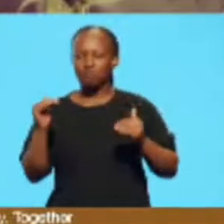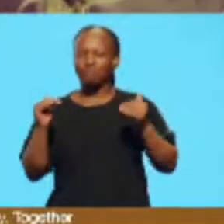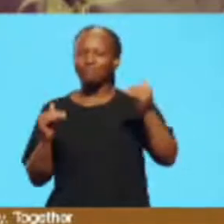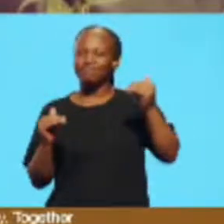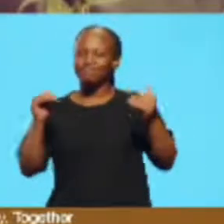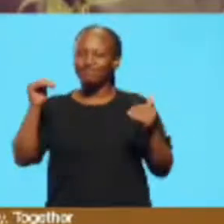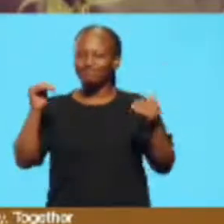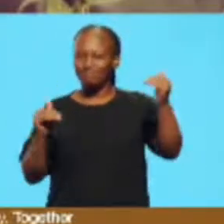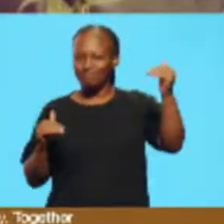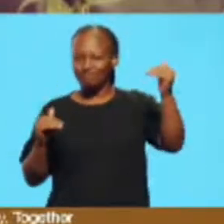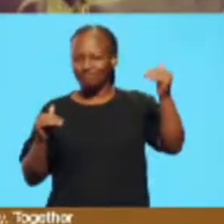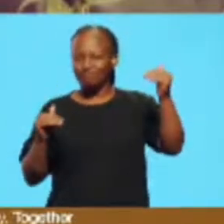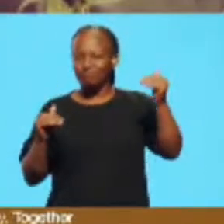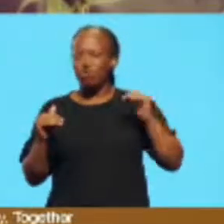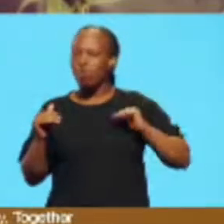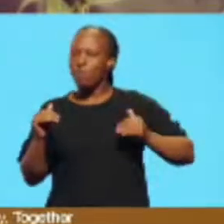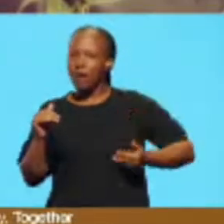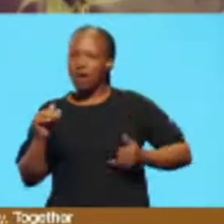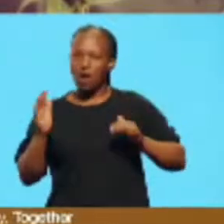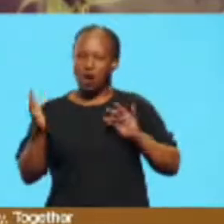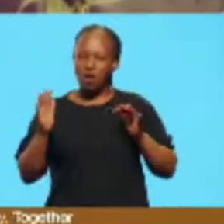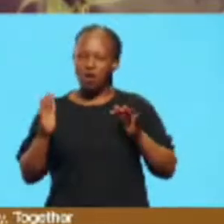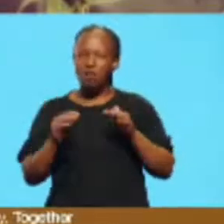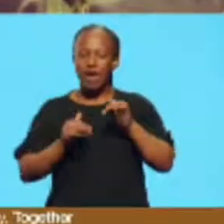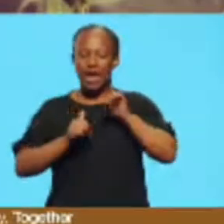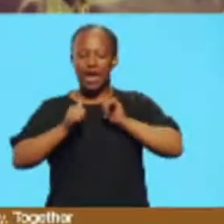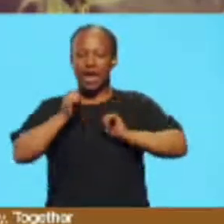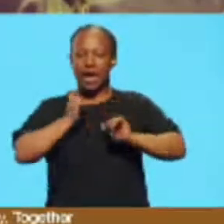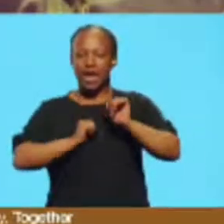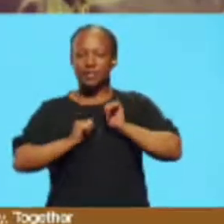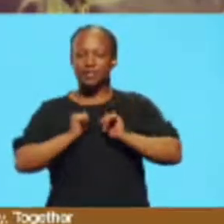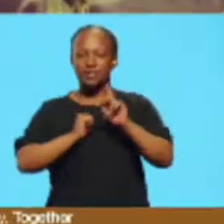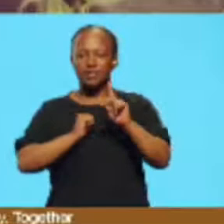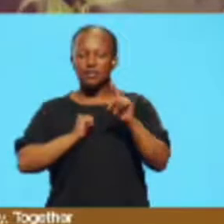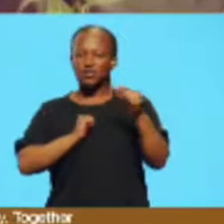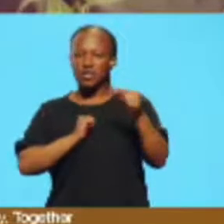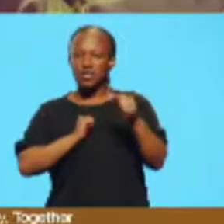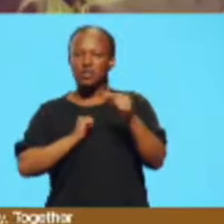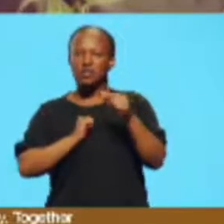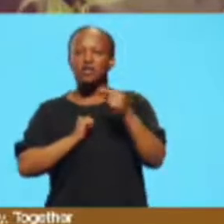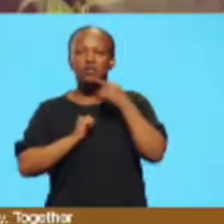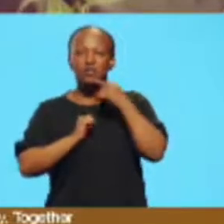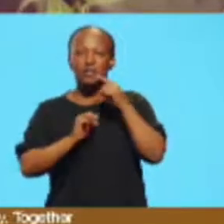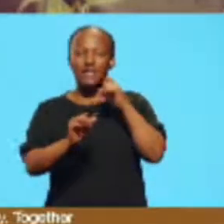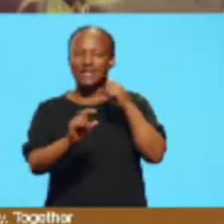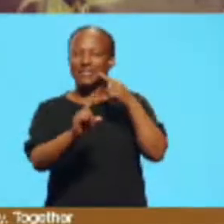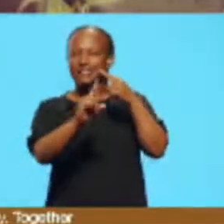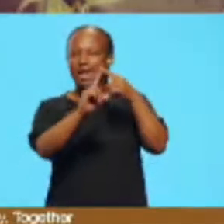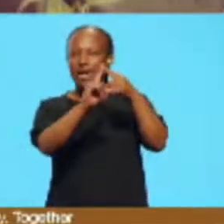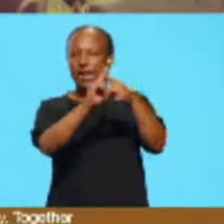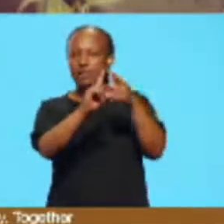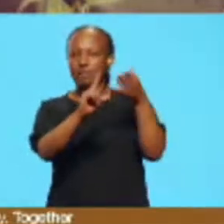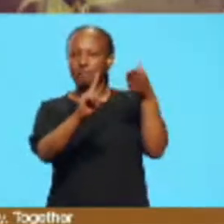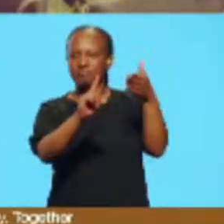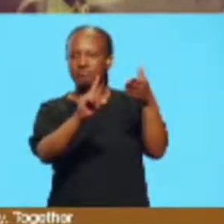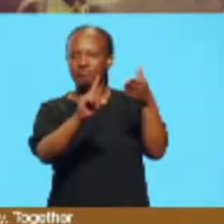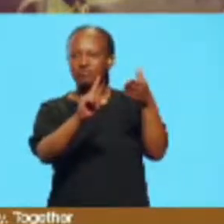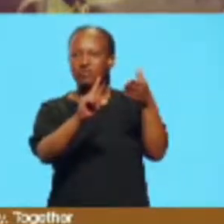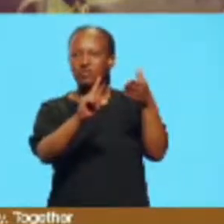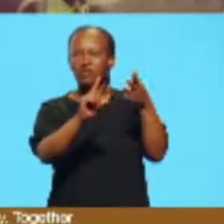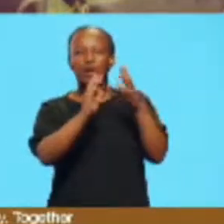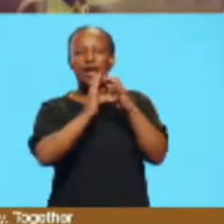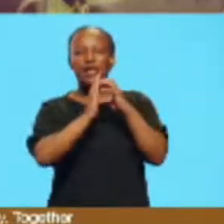The DDG, acting DDG may confirm to say we have targets that are set aside in terms of, I will just